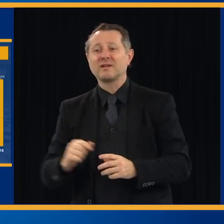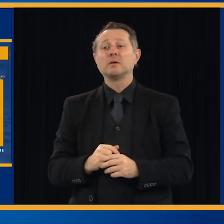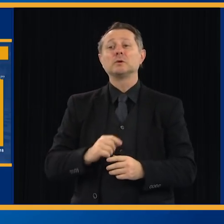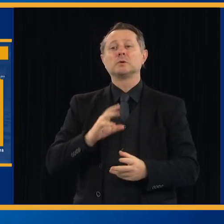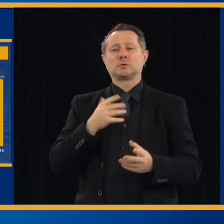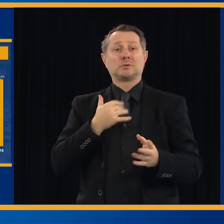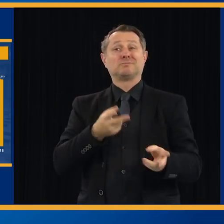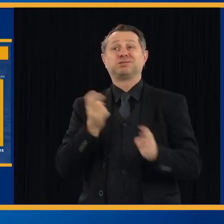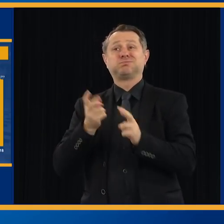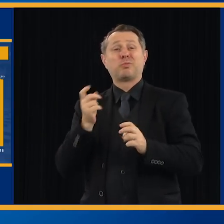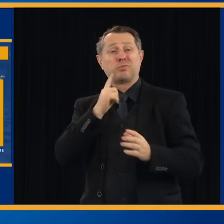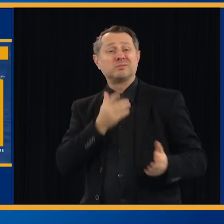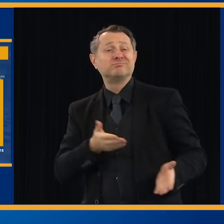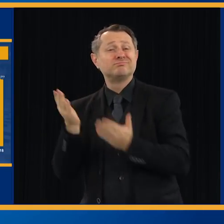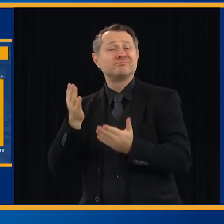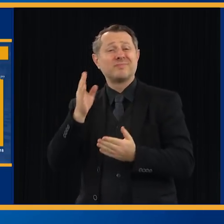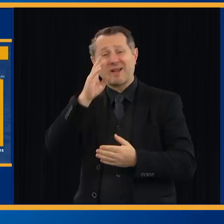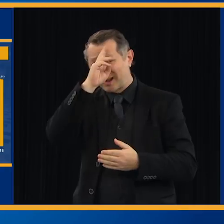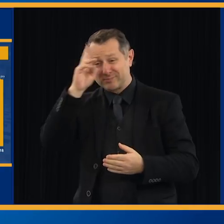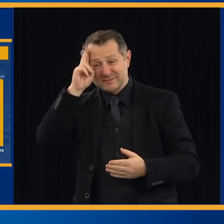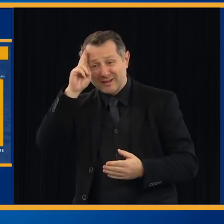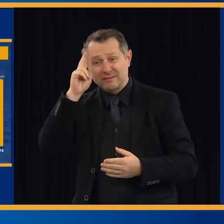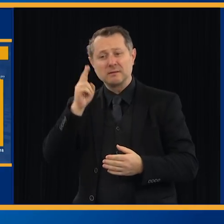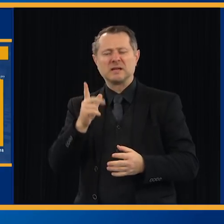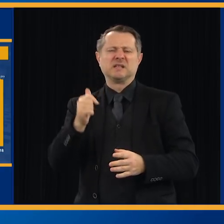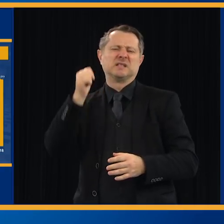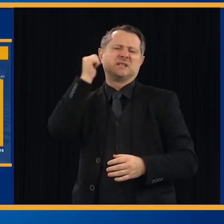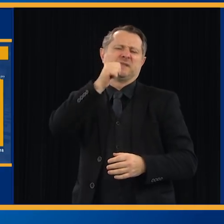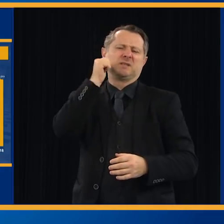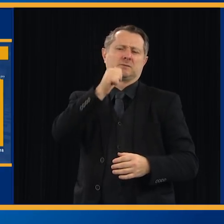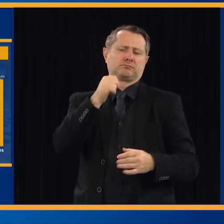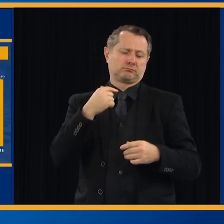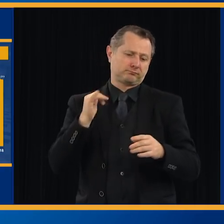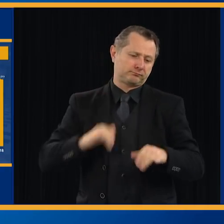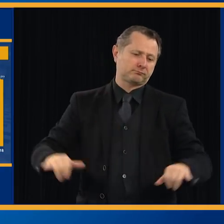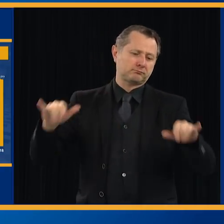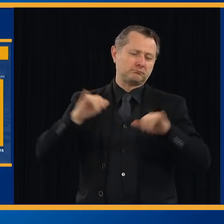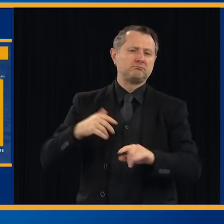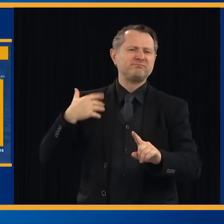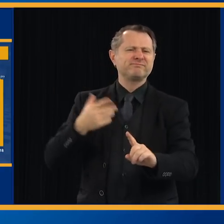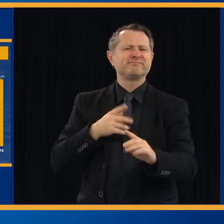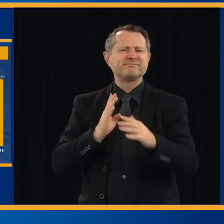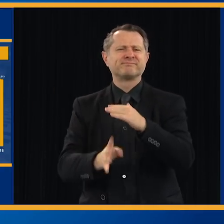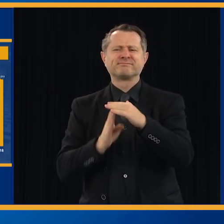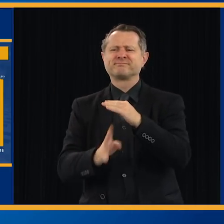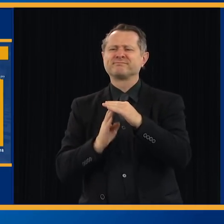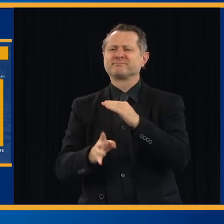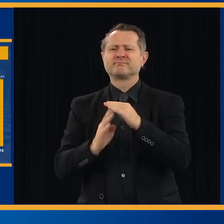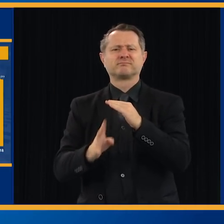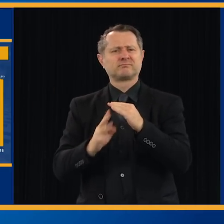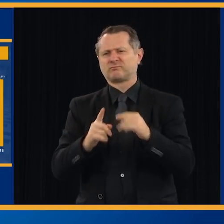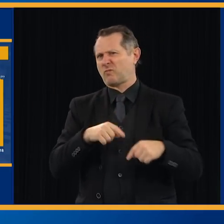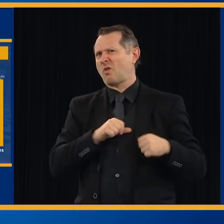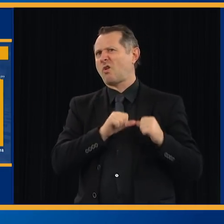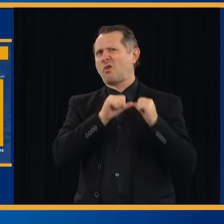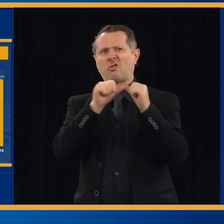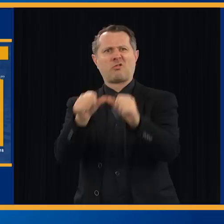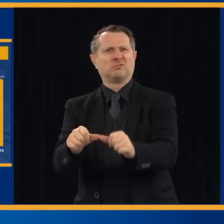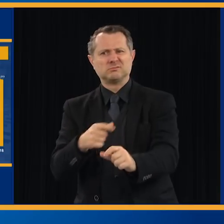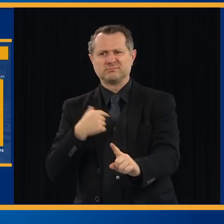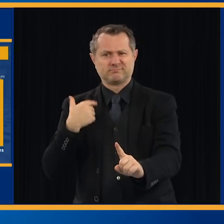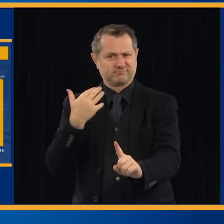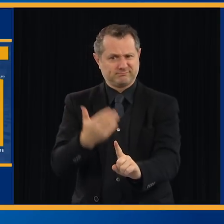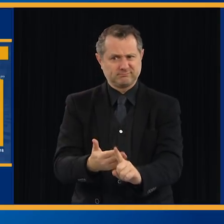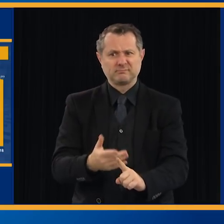hospitalizations. We've been watching this 24 hours a day for, it seems like, most of our lives, but it's only been about 40